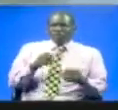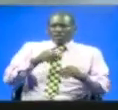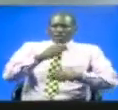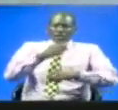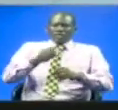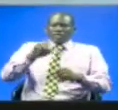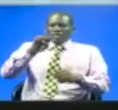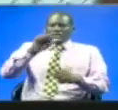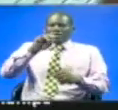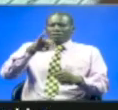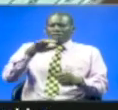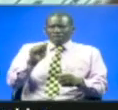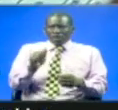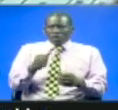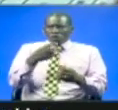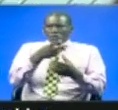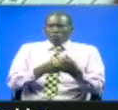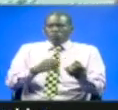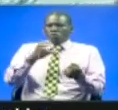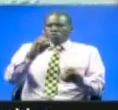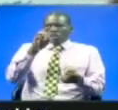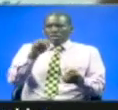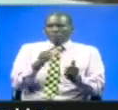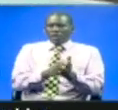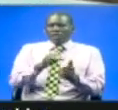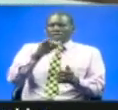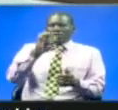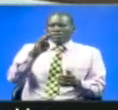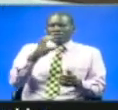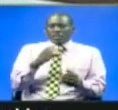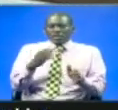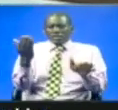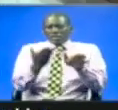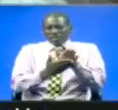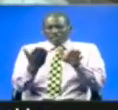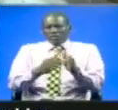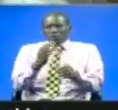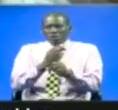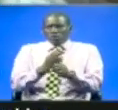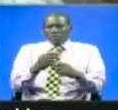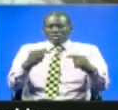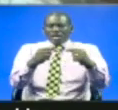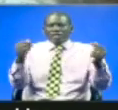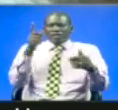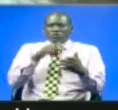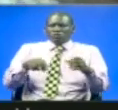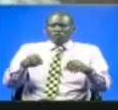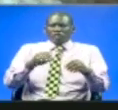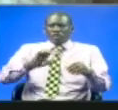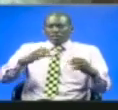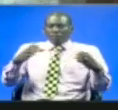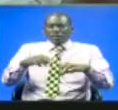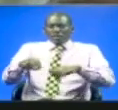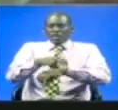Samia sub-county, both the ODM and IEBC registers were used, contrary to what the party's National Election Board's